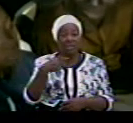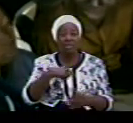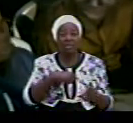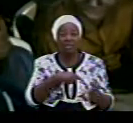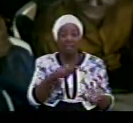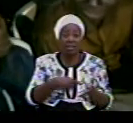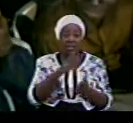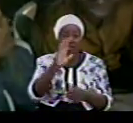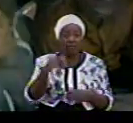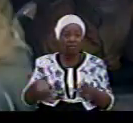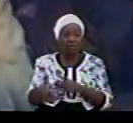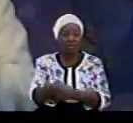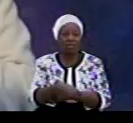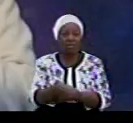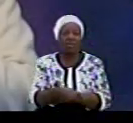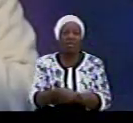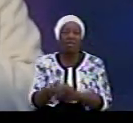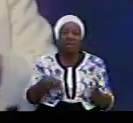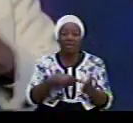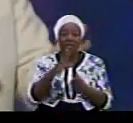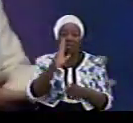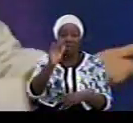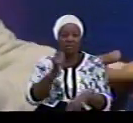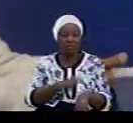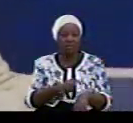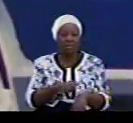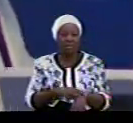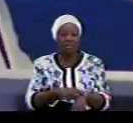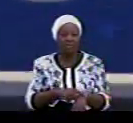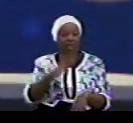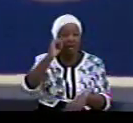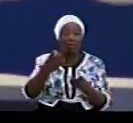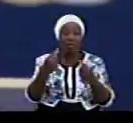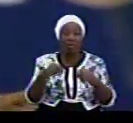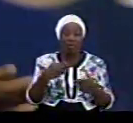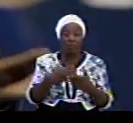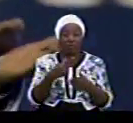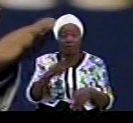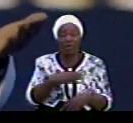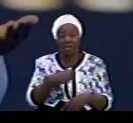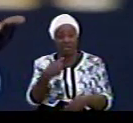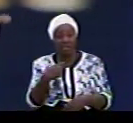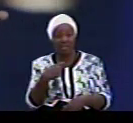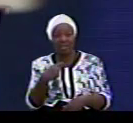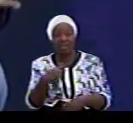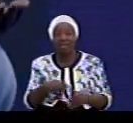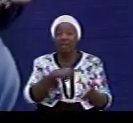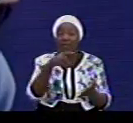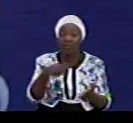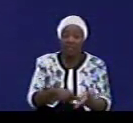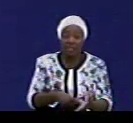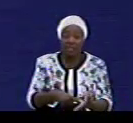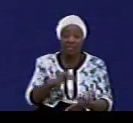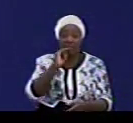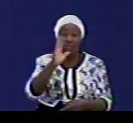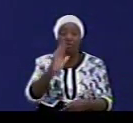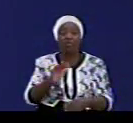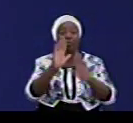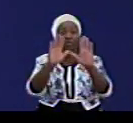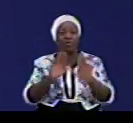This is your time. He'll come before you and say, this is your